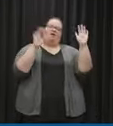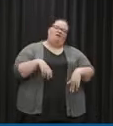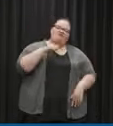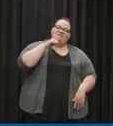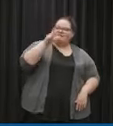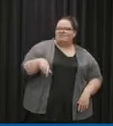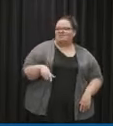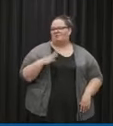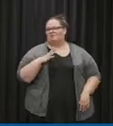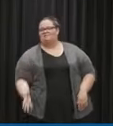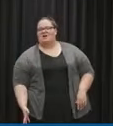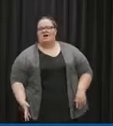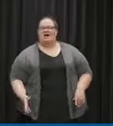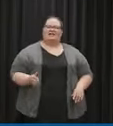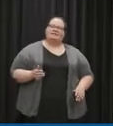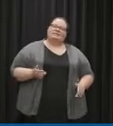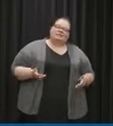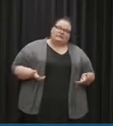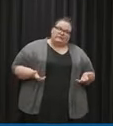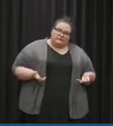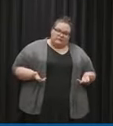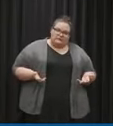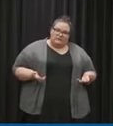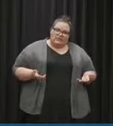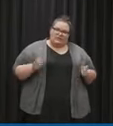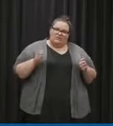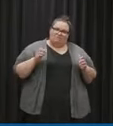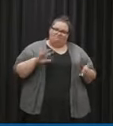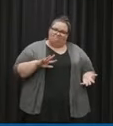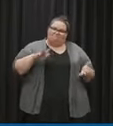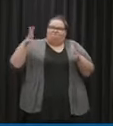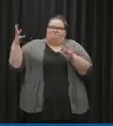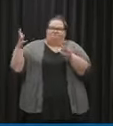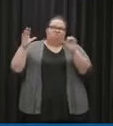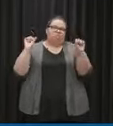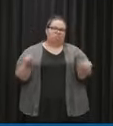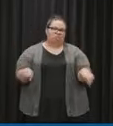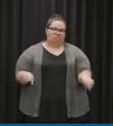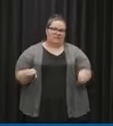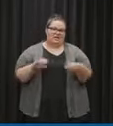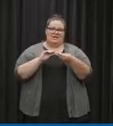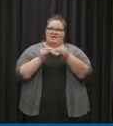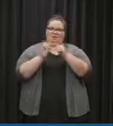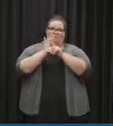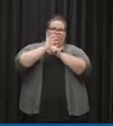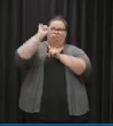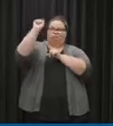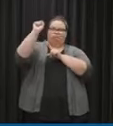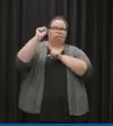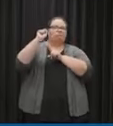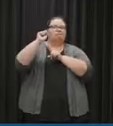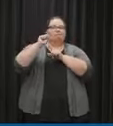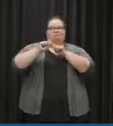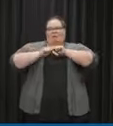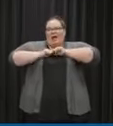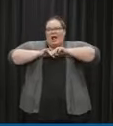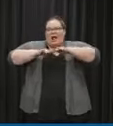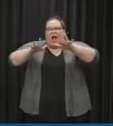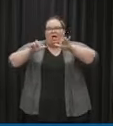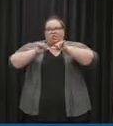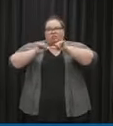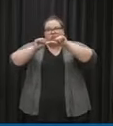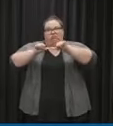those guidance and directions from public health can result in increasing numbers, increased number of outbreaks, increased duration